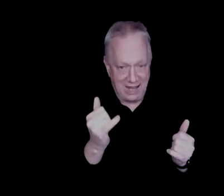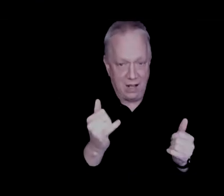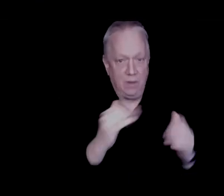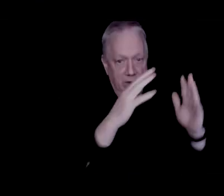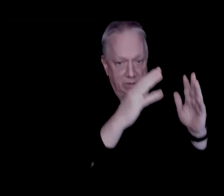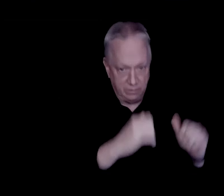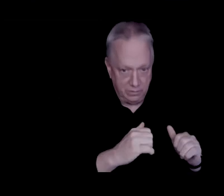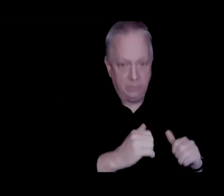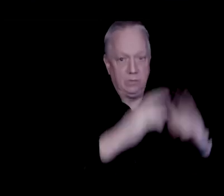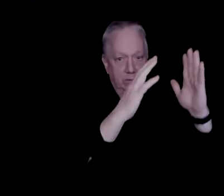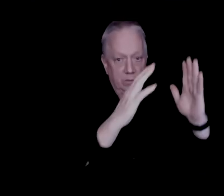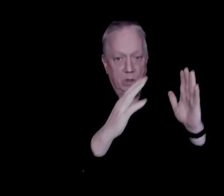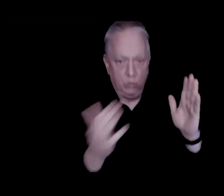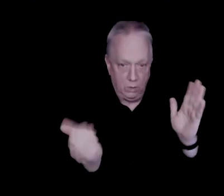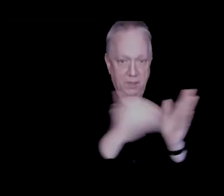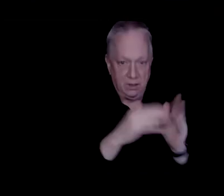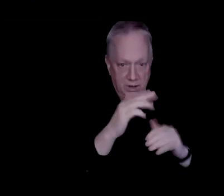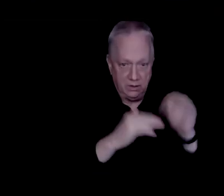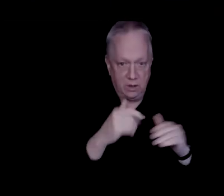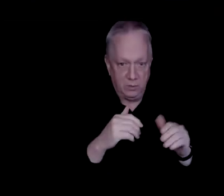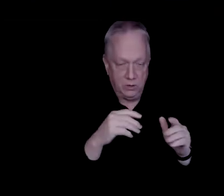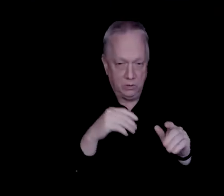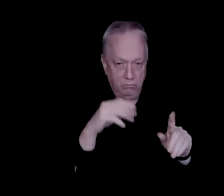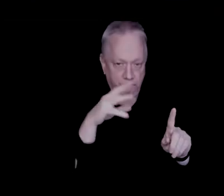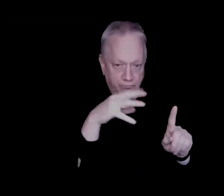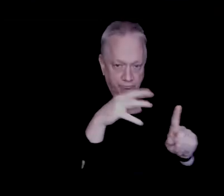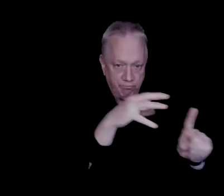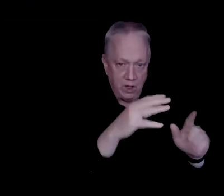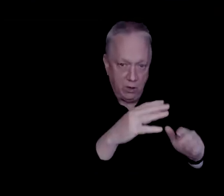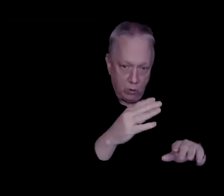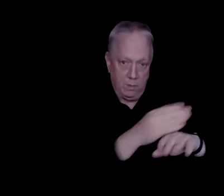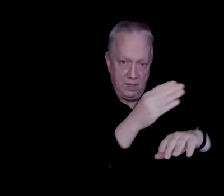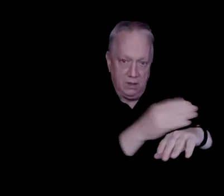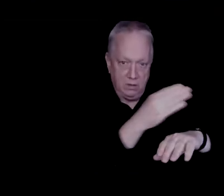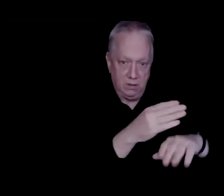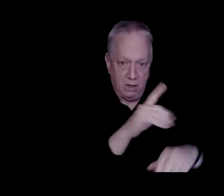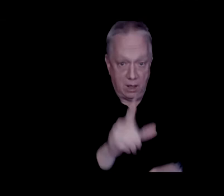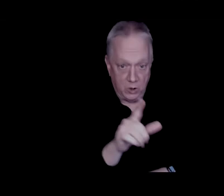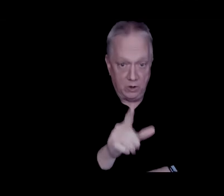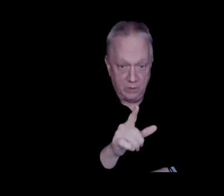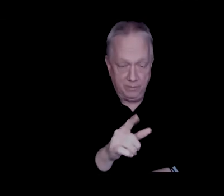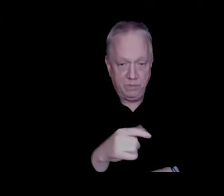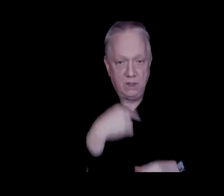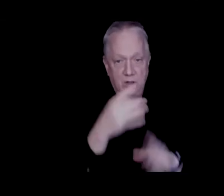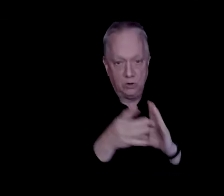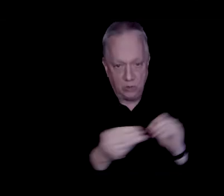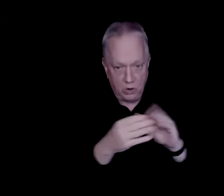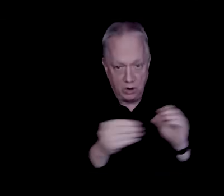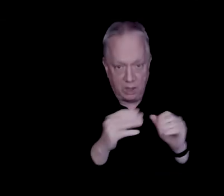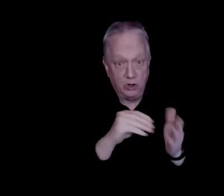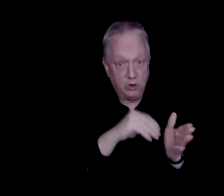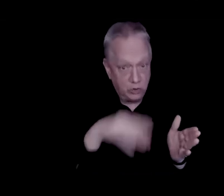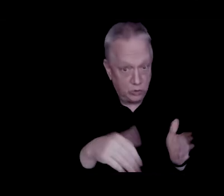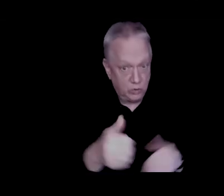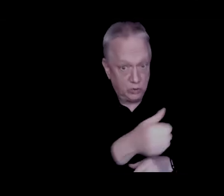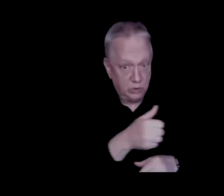the library. So I'm doing, I follow the rebuild of the library, and I tell the story of the students